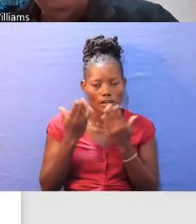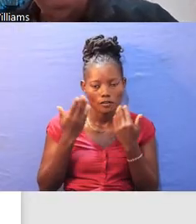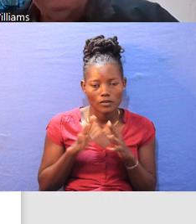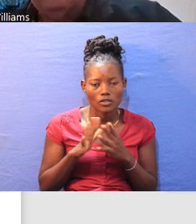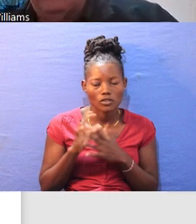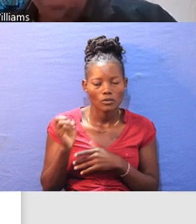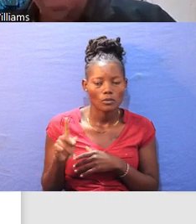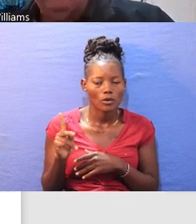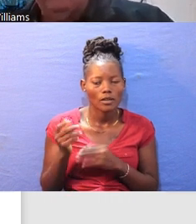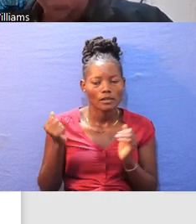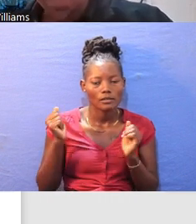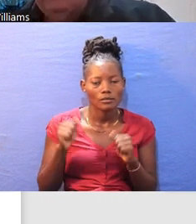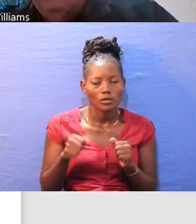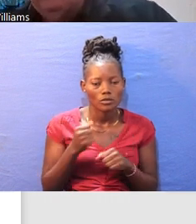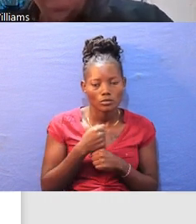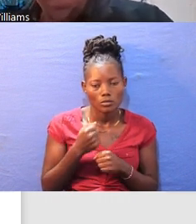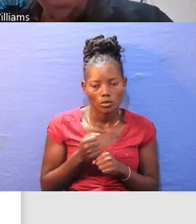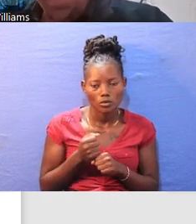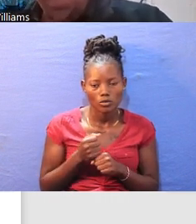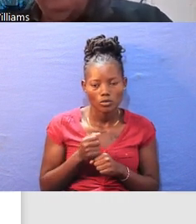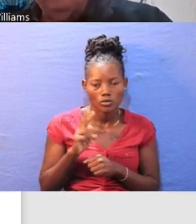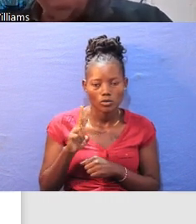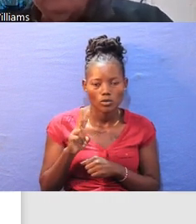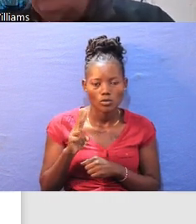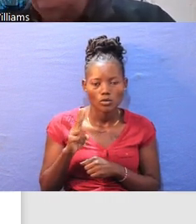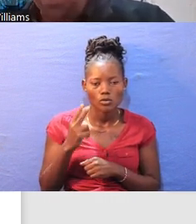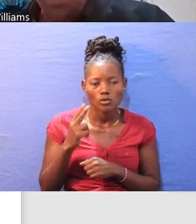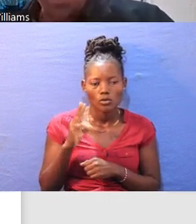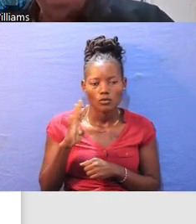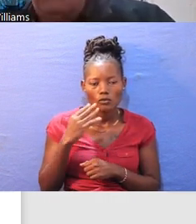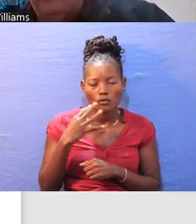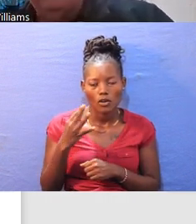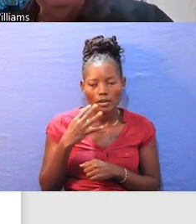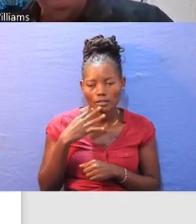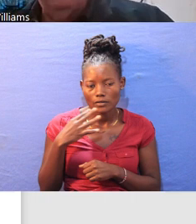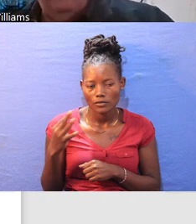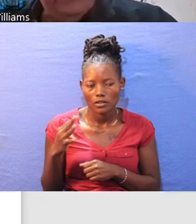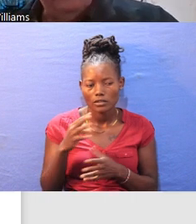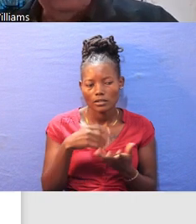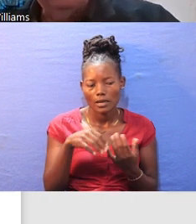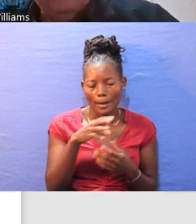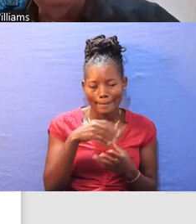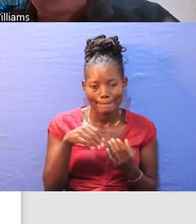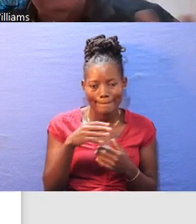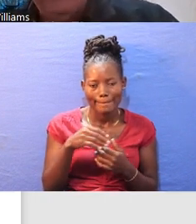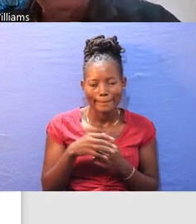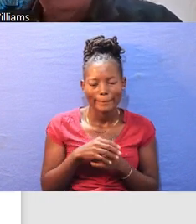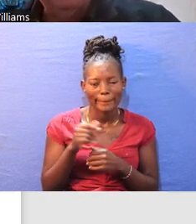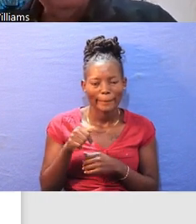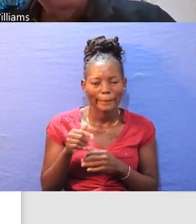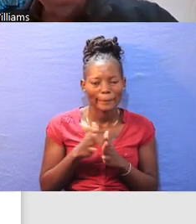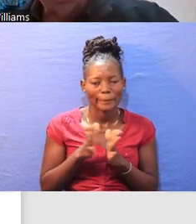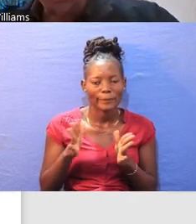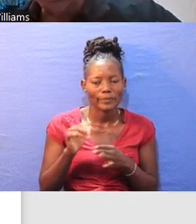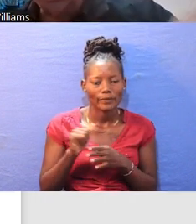that day. You can finish off with, okay, we're going to do 2 400s or whatever. You can mix and match